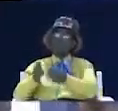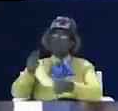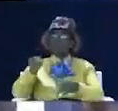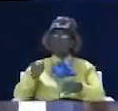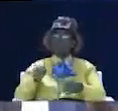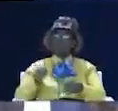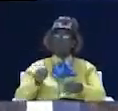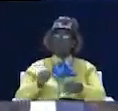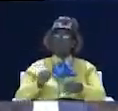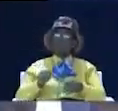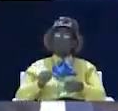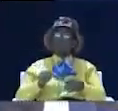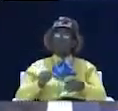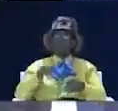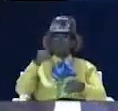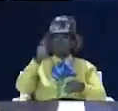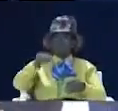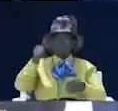answer them by fire.